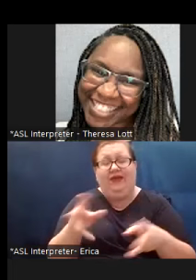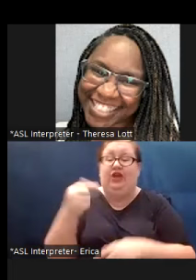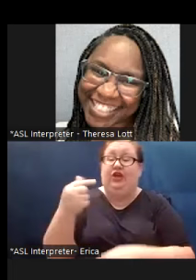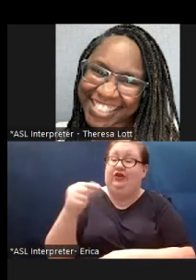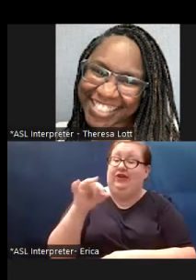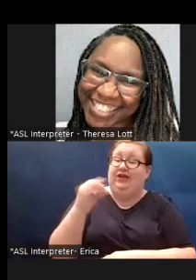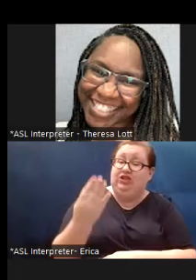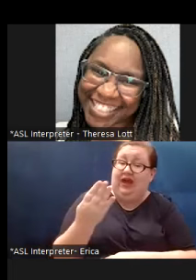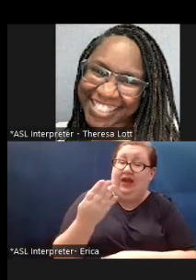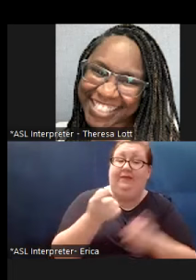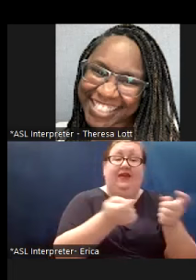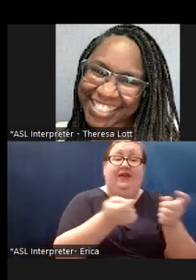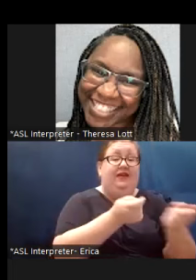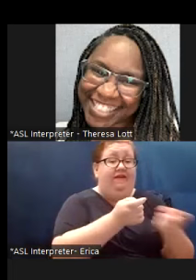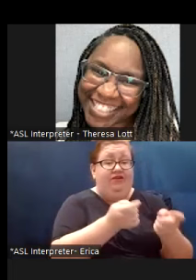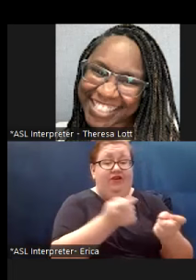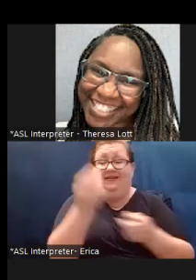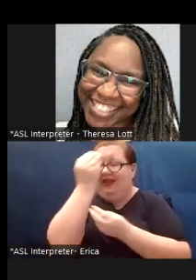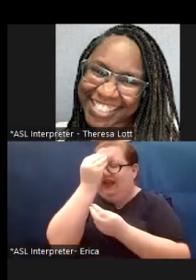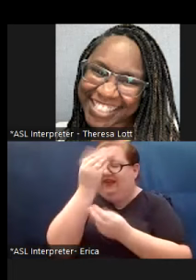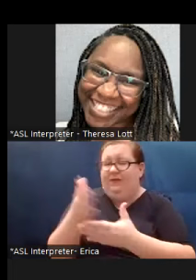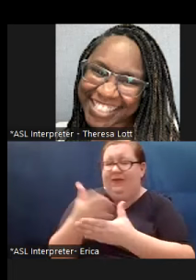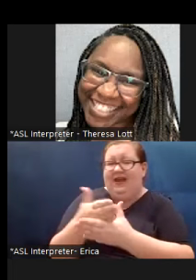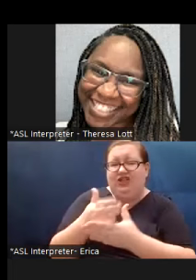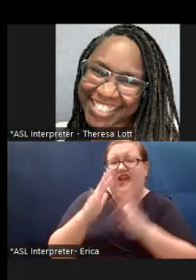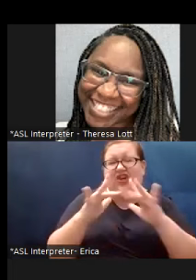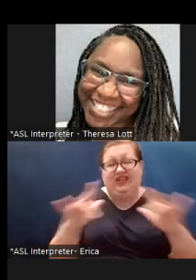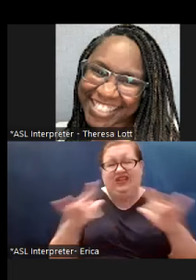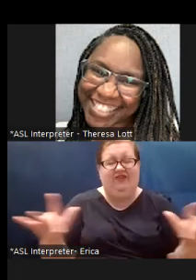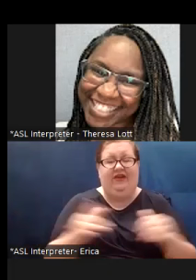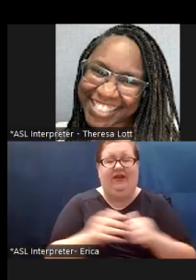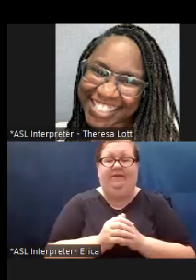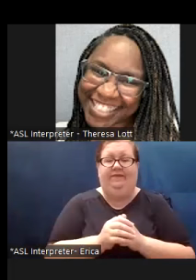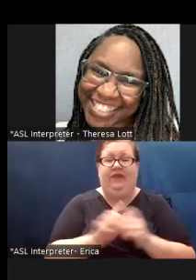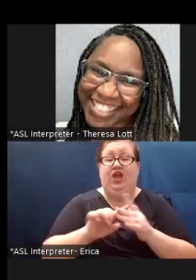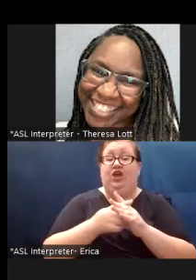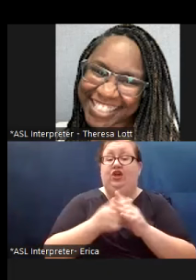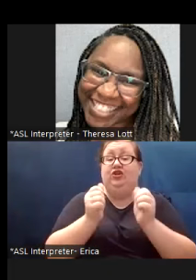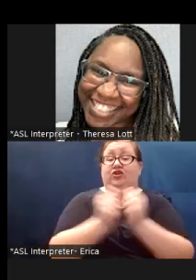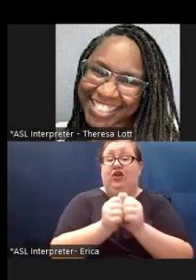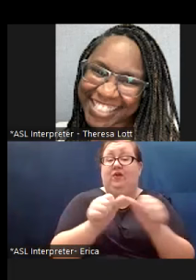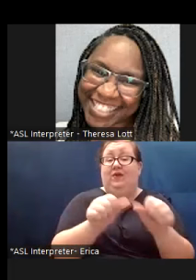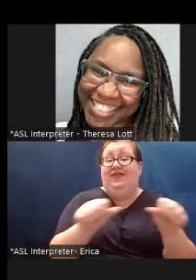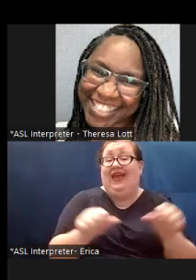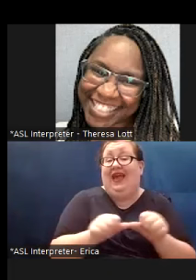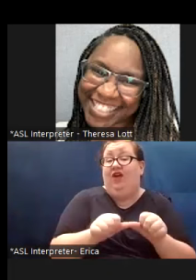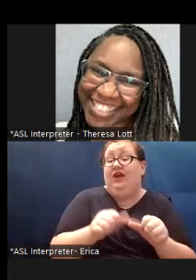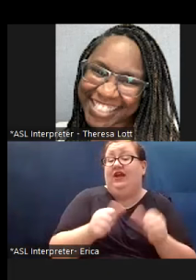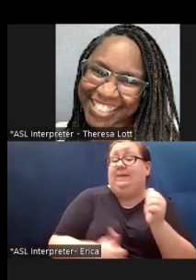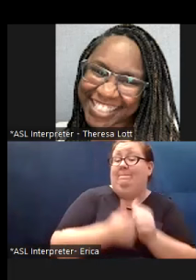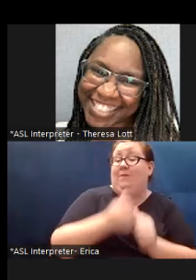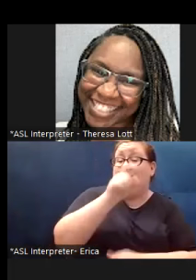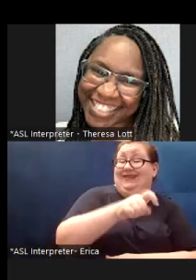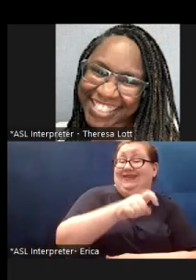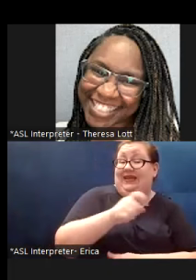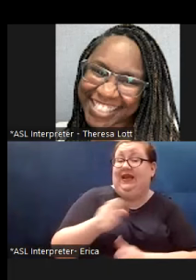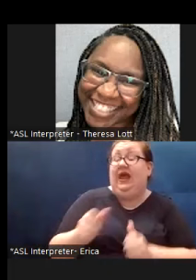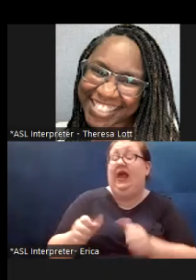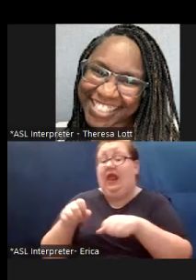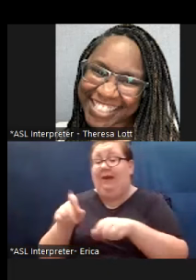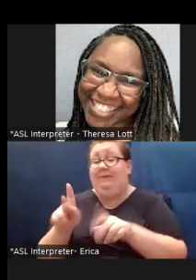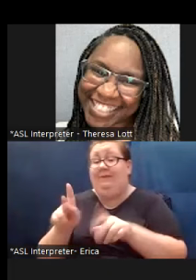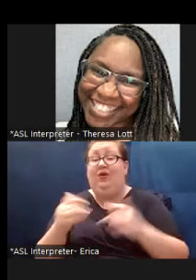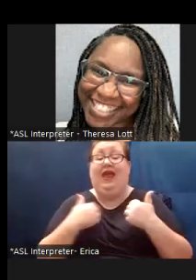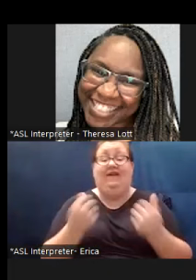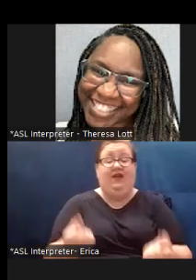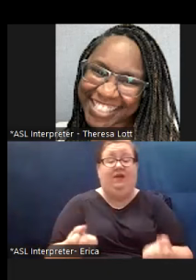governance, information sharing, etc. By starting with our areas of most need and opportunity, by having multiple options in